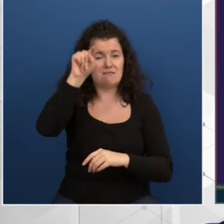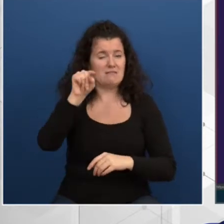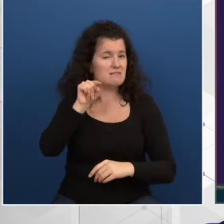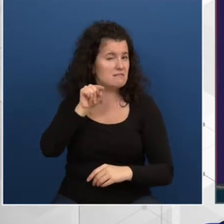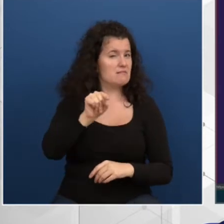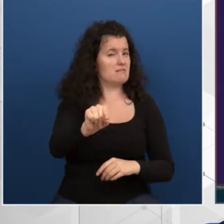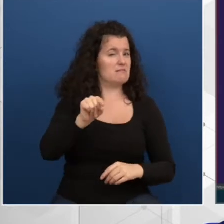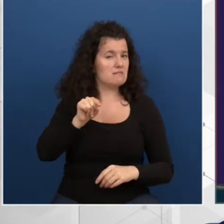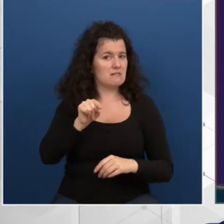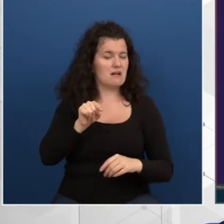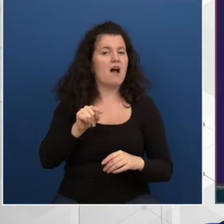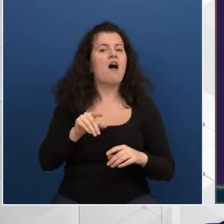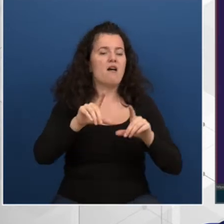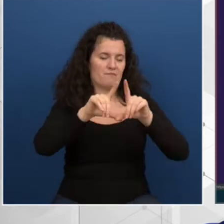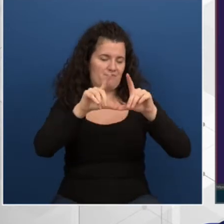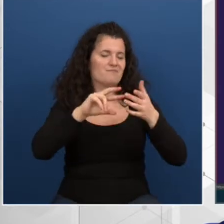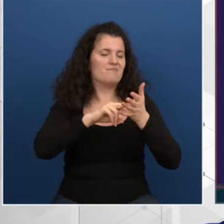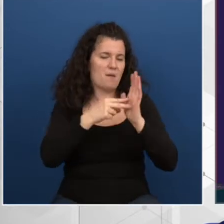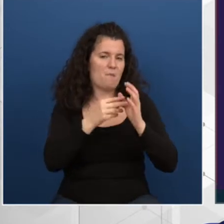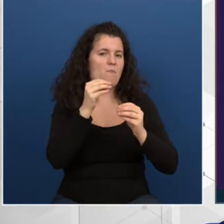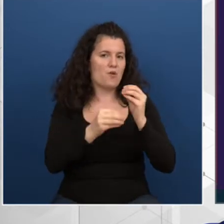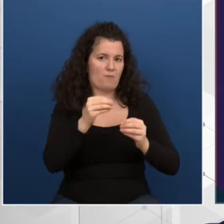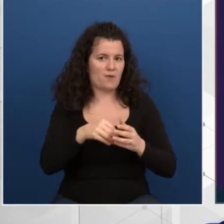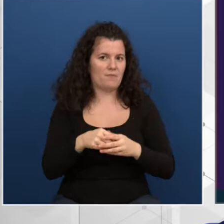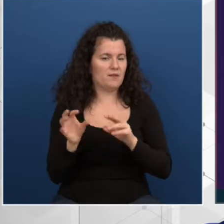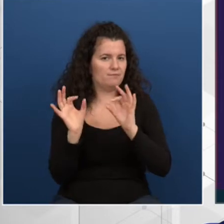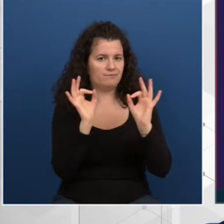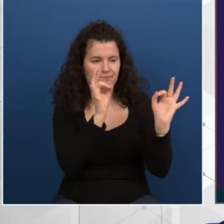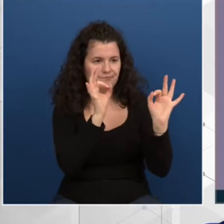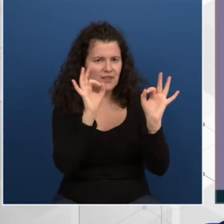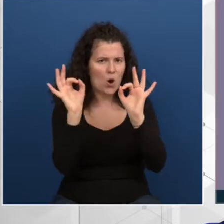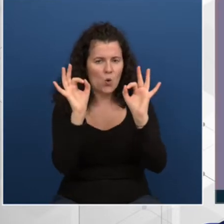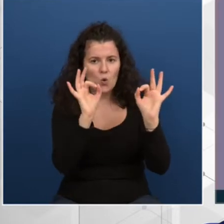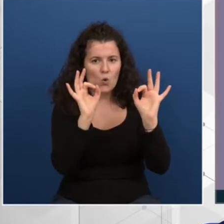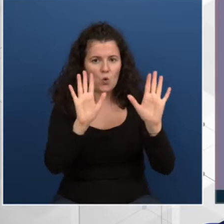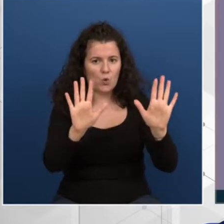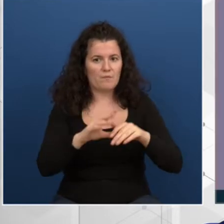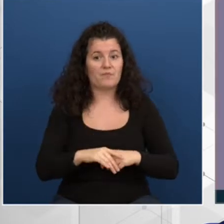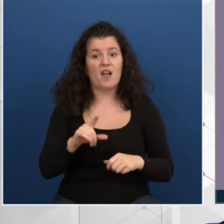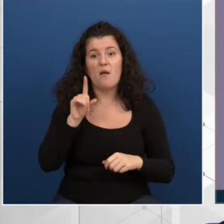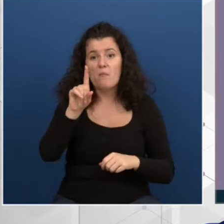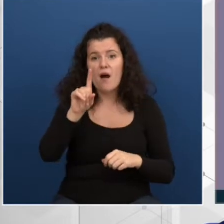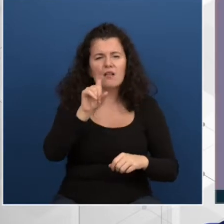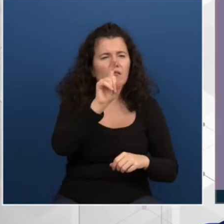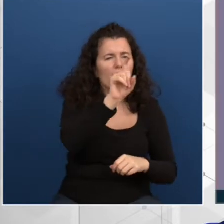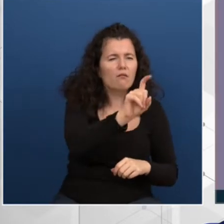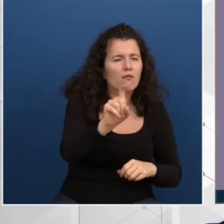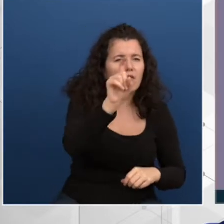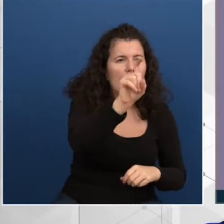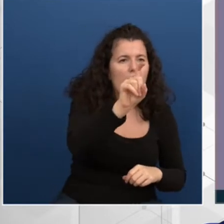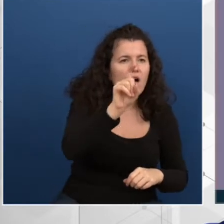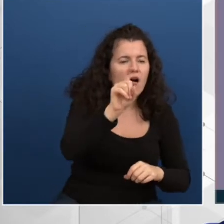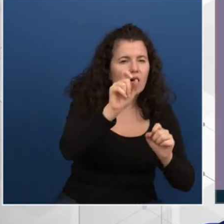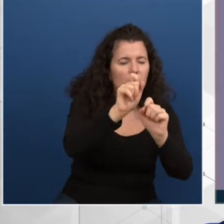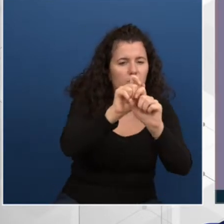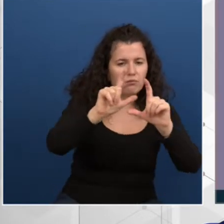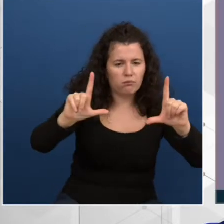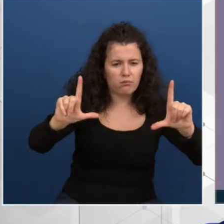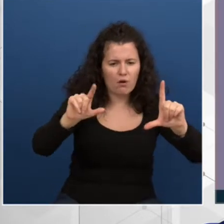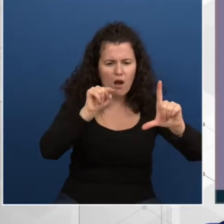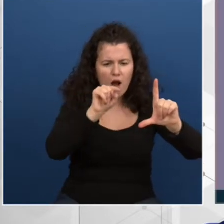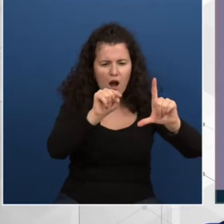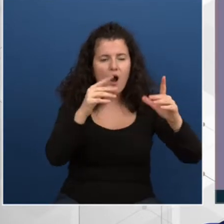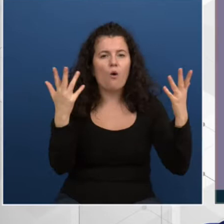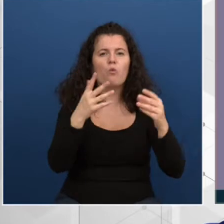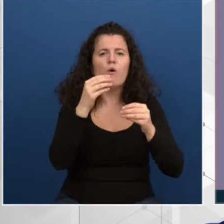something that needs our attention. But when I expand any of the failures, I can see exactly what the issue is, where it's